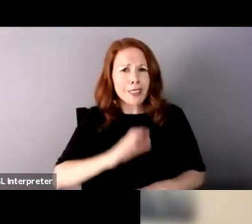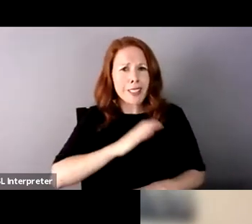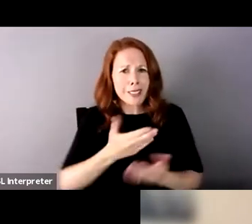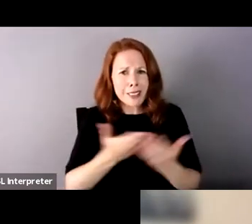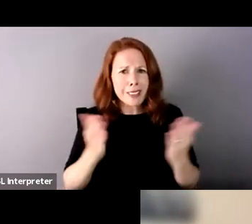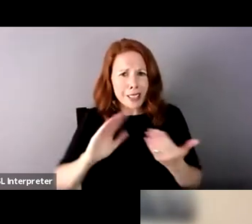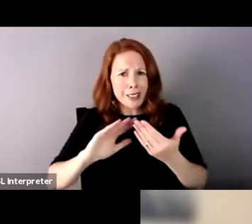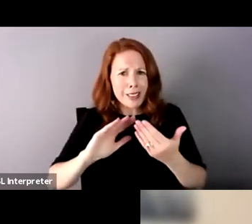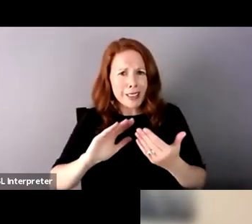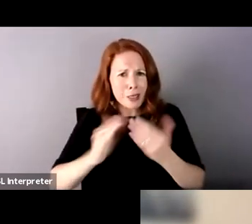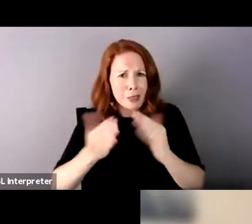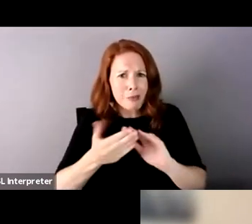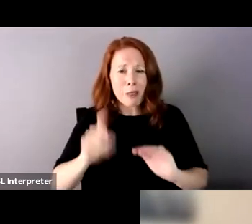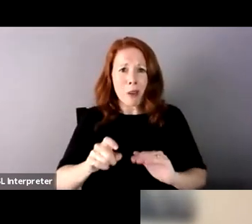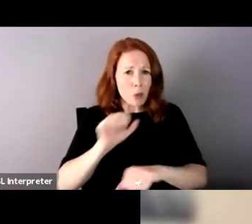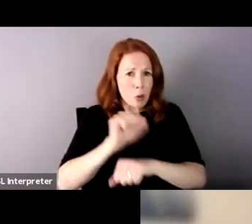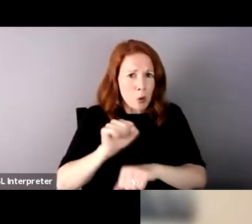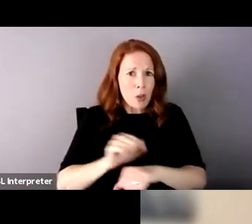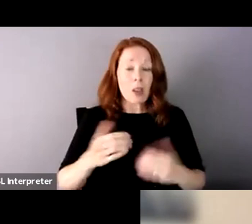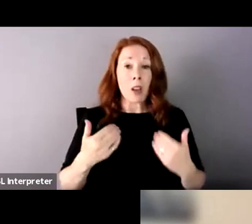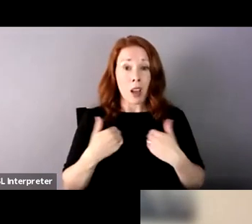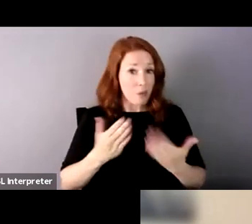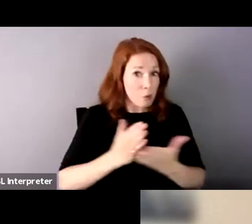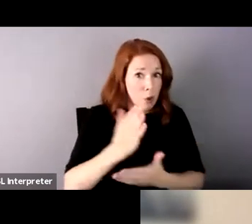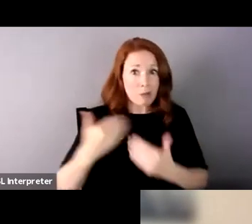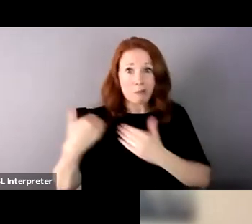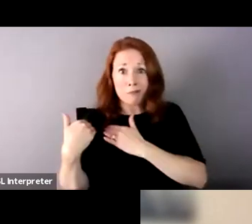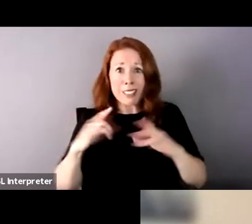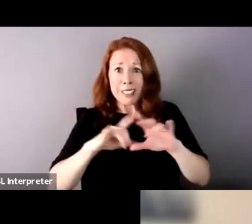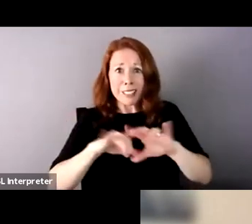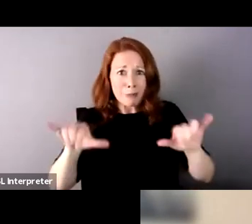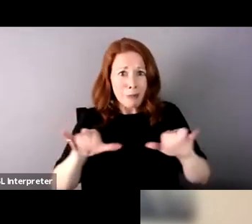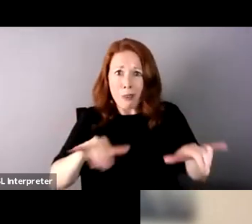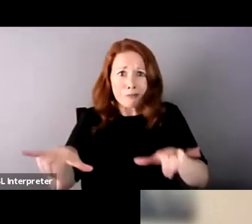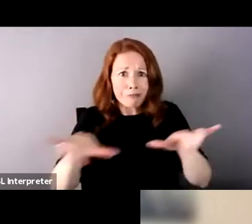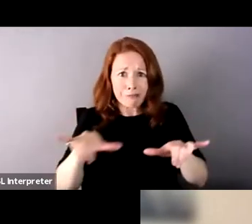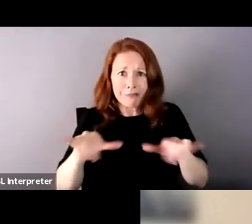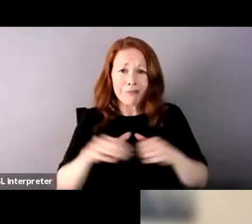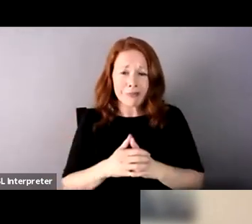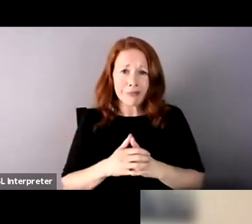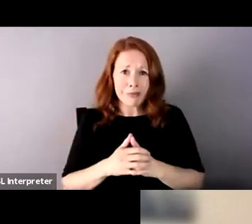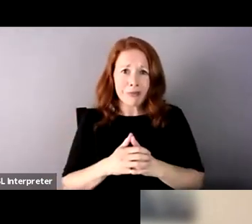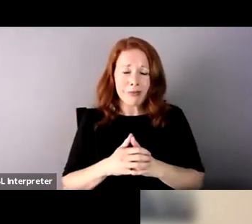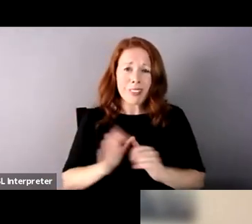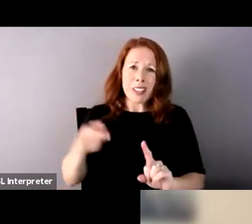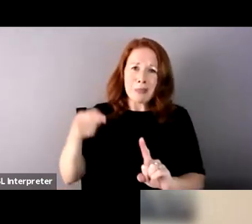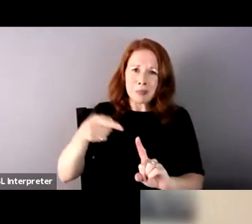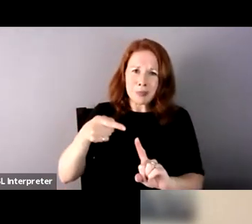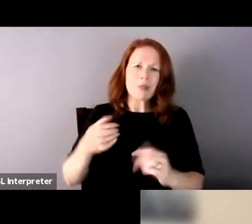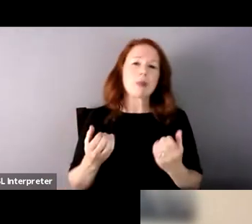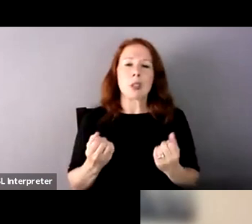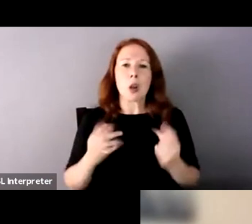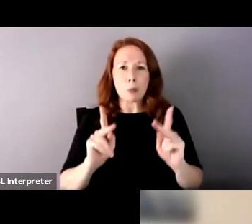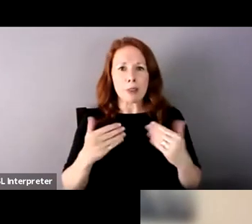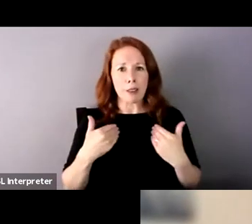contribute. Not only do we have rights, we have responsibilities. And it really boils down to those opportunities